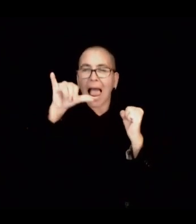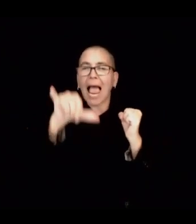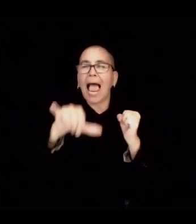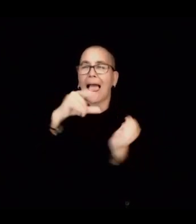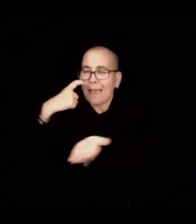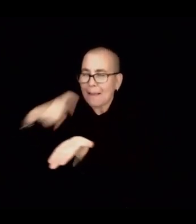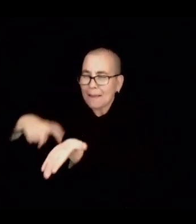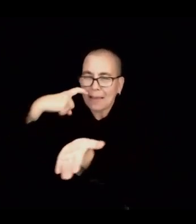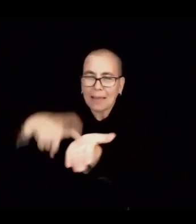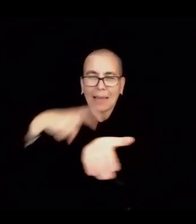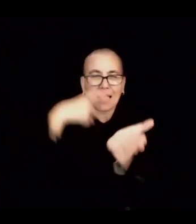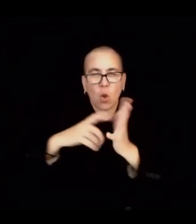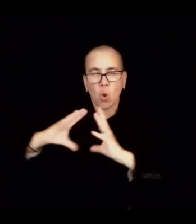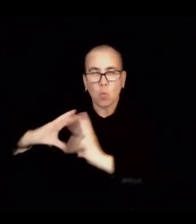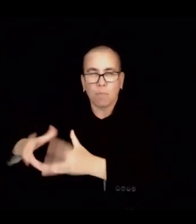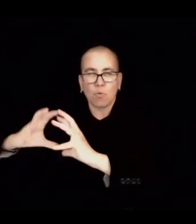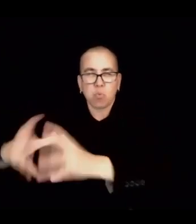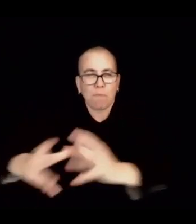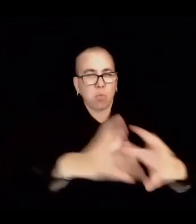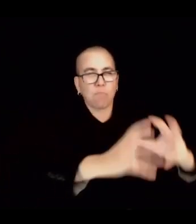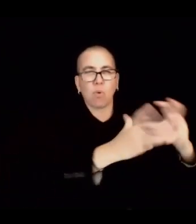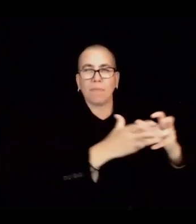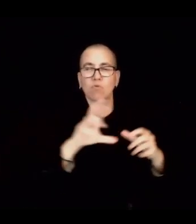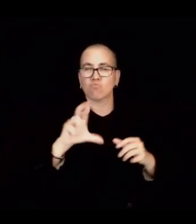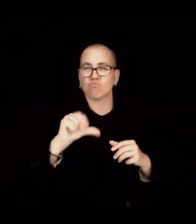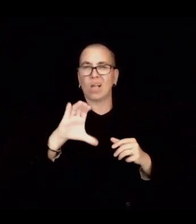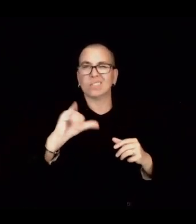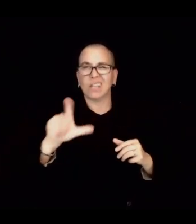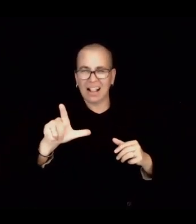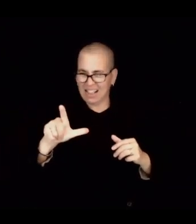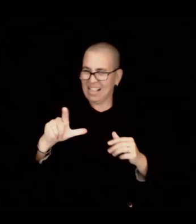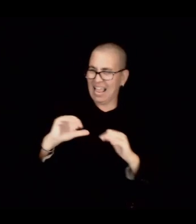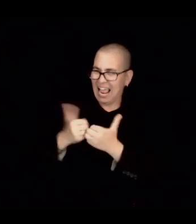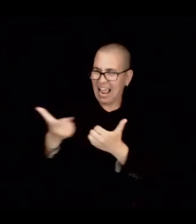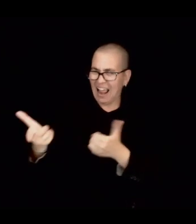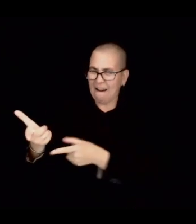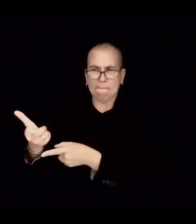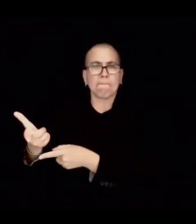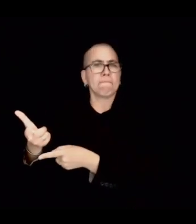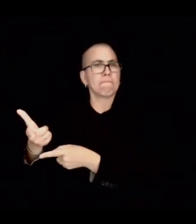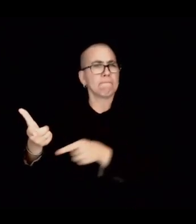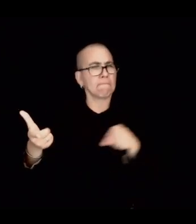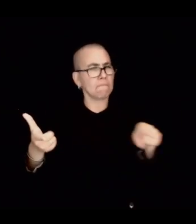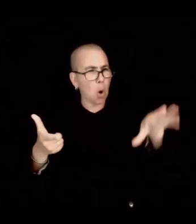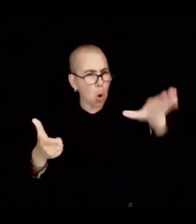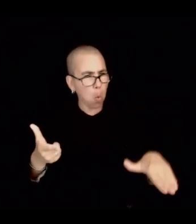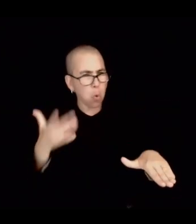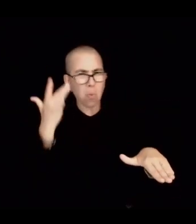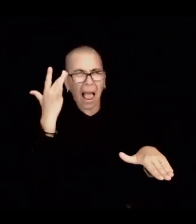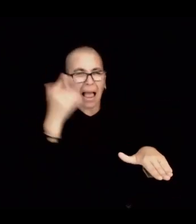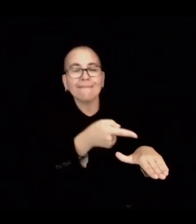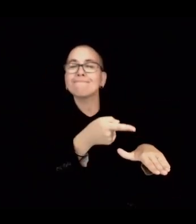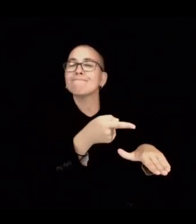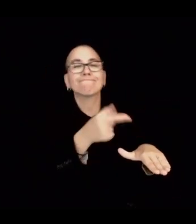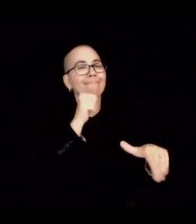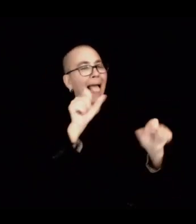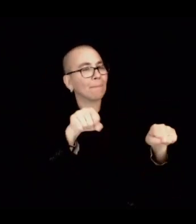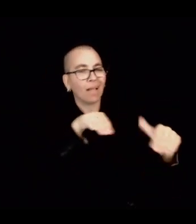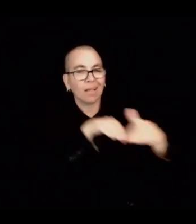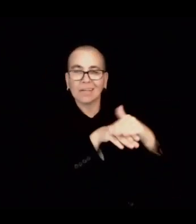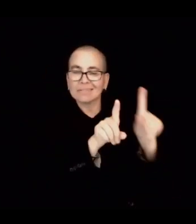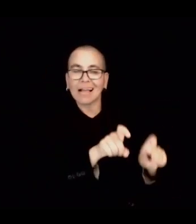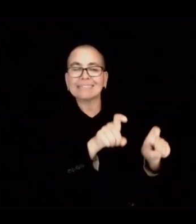our outreach efforts to these communities. And my one follow-up, you mentioned those disparities. Can you expand on any of the work that's